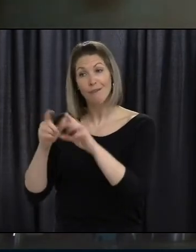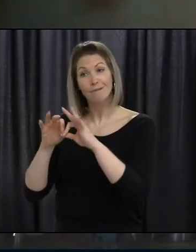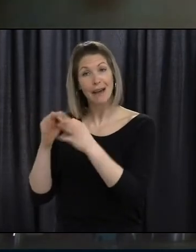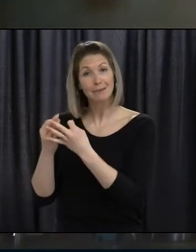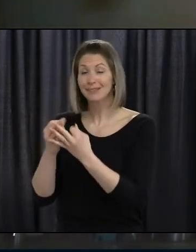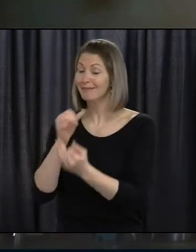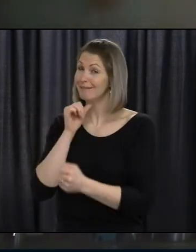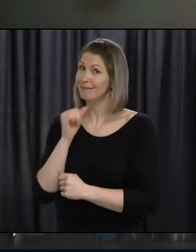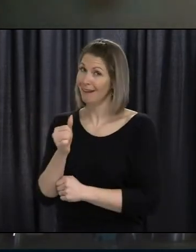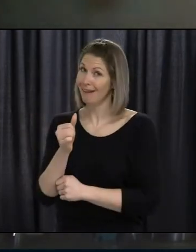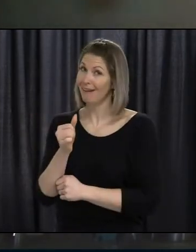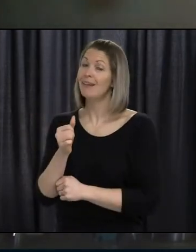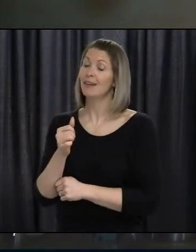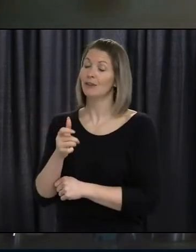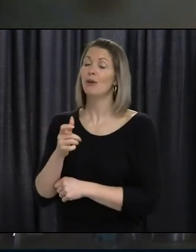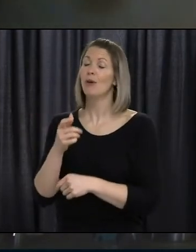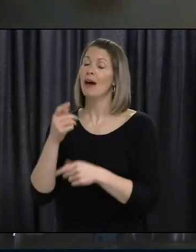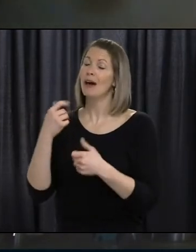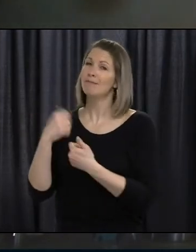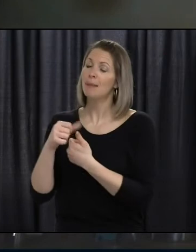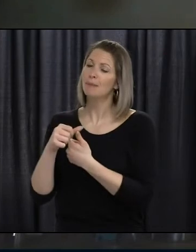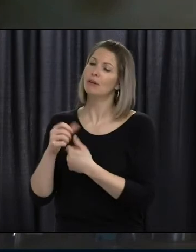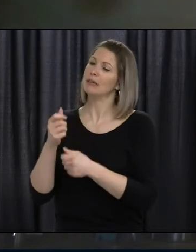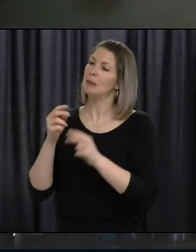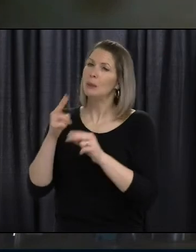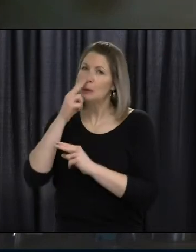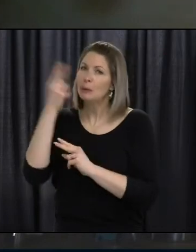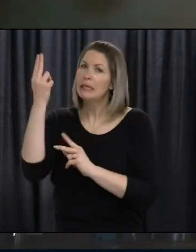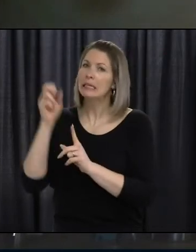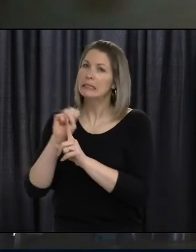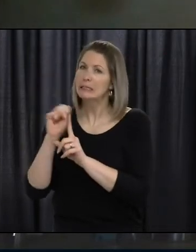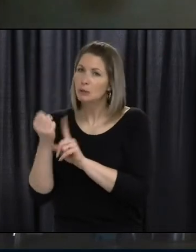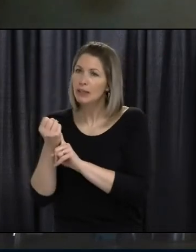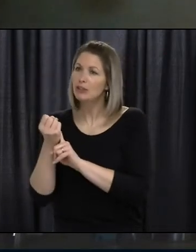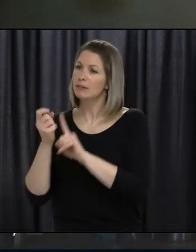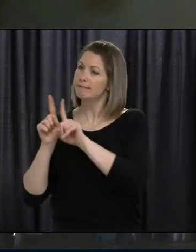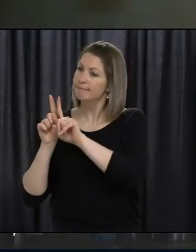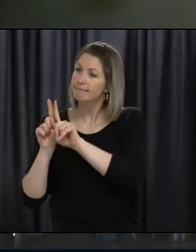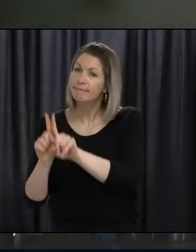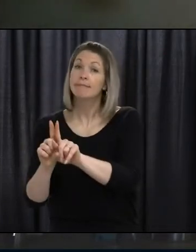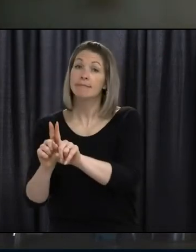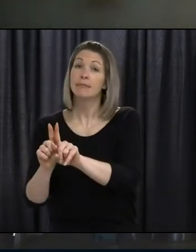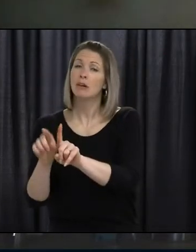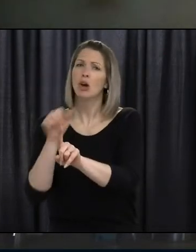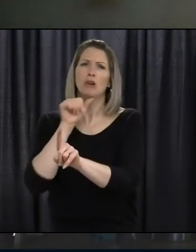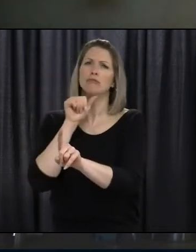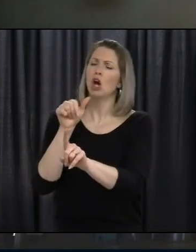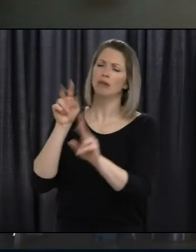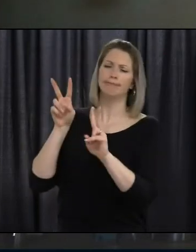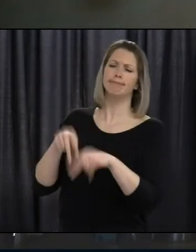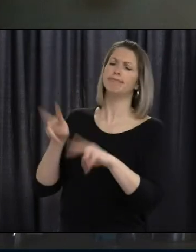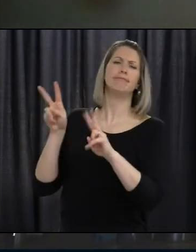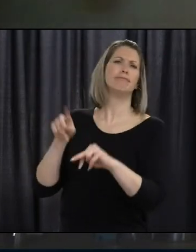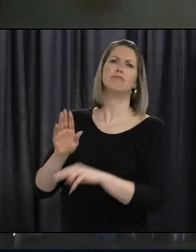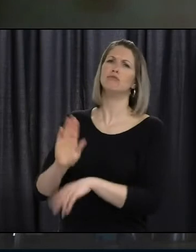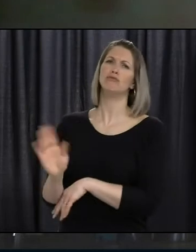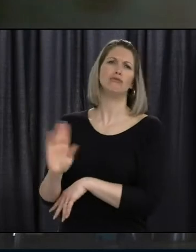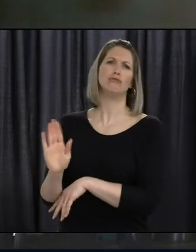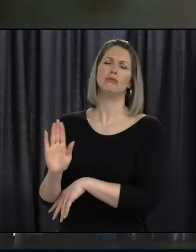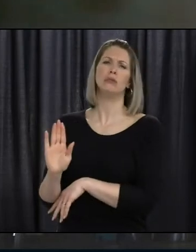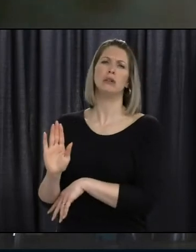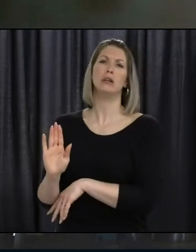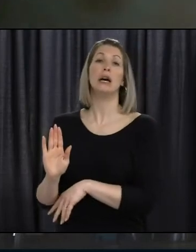make shopping possible without support. 911 is and always has been there for emergencies, and I would